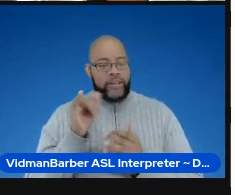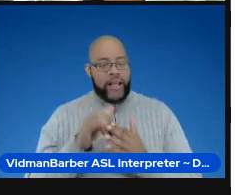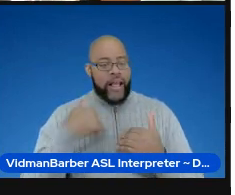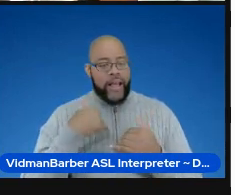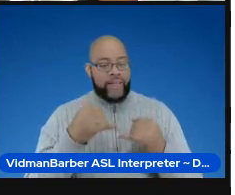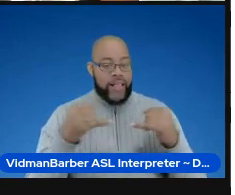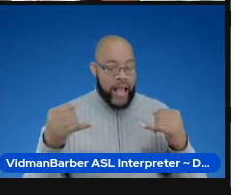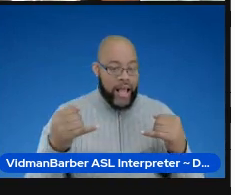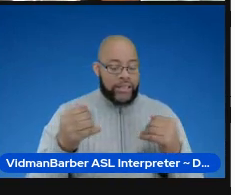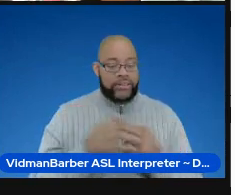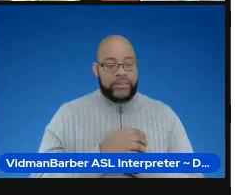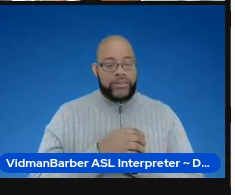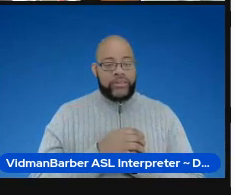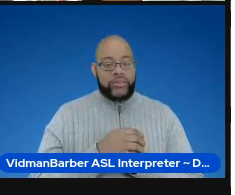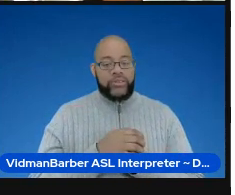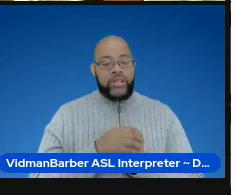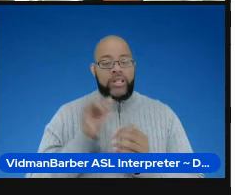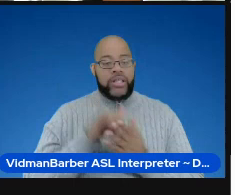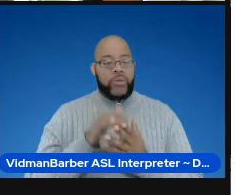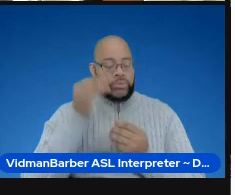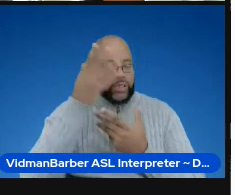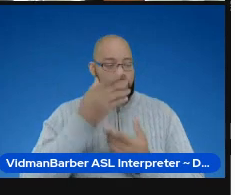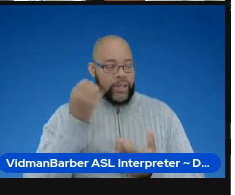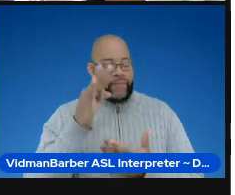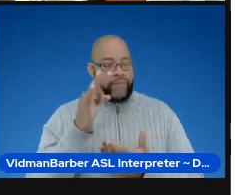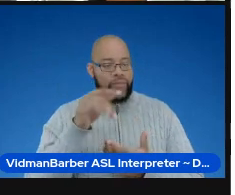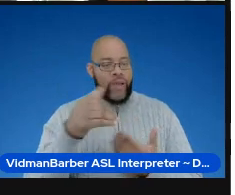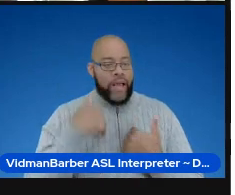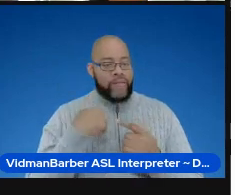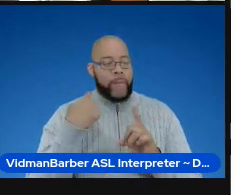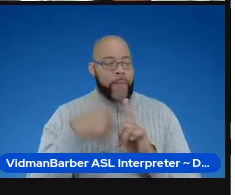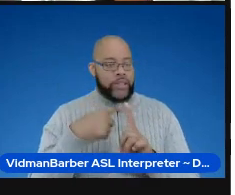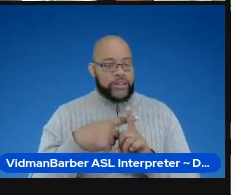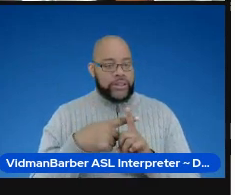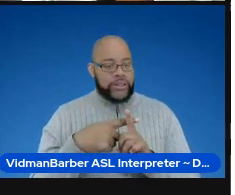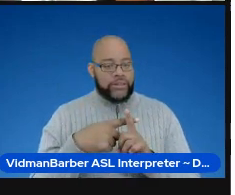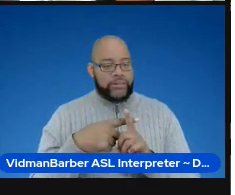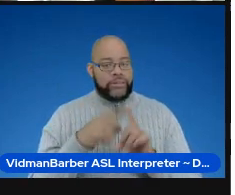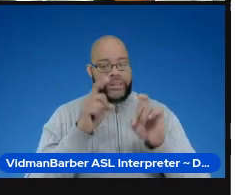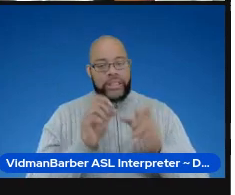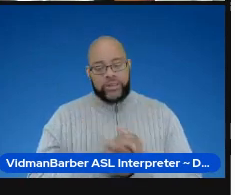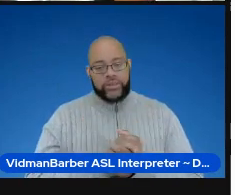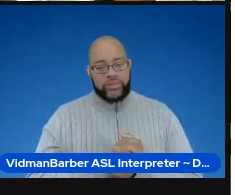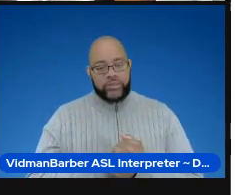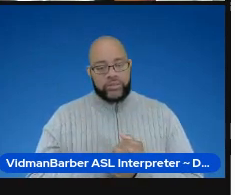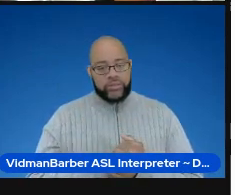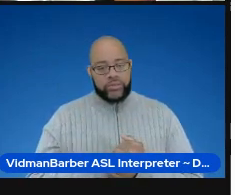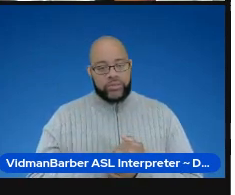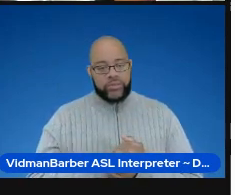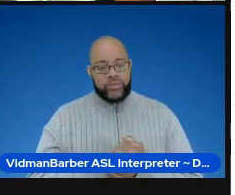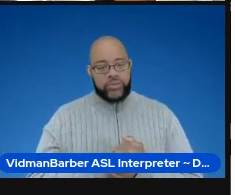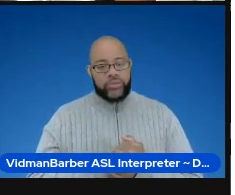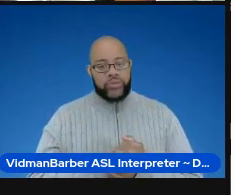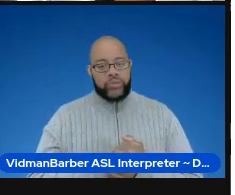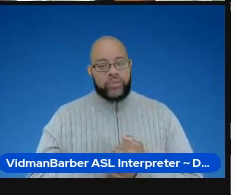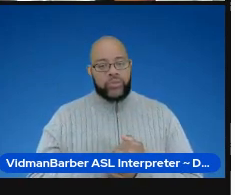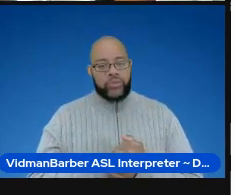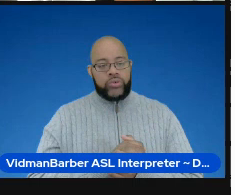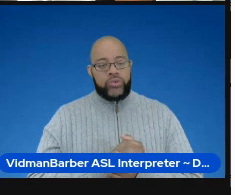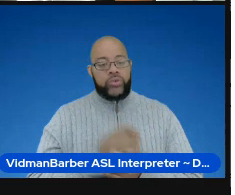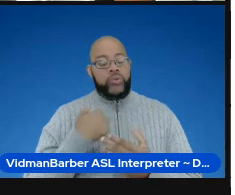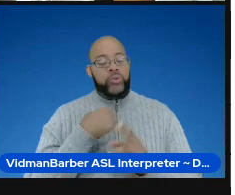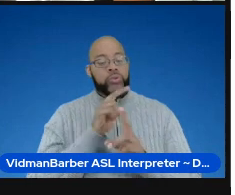line. So then that would tell you whether or not you have a positive serological test. So we